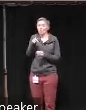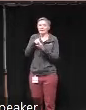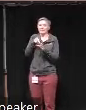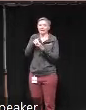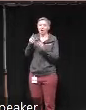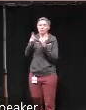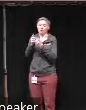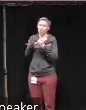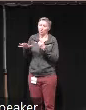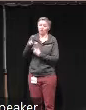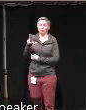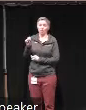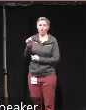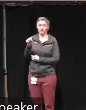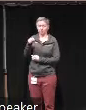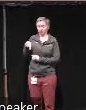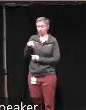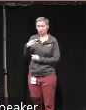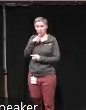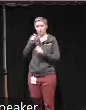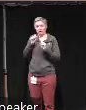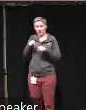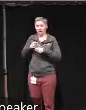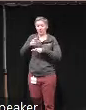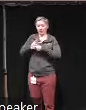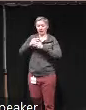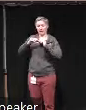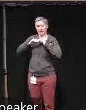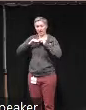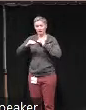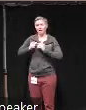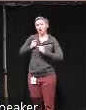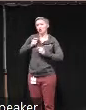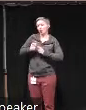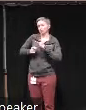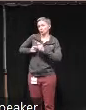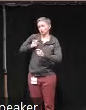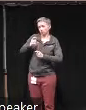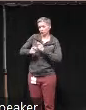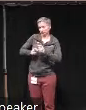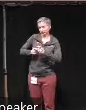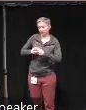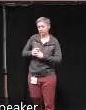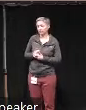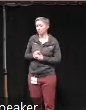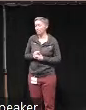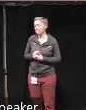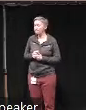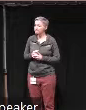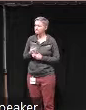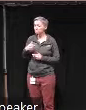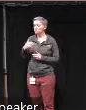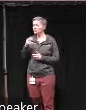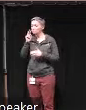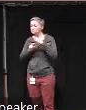the country that is able to maintain a contribution margin. We are projecting about 7